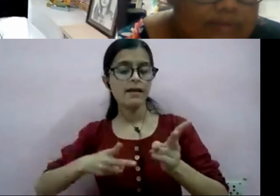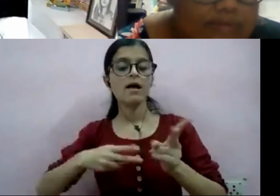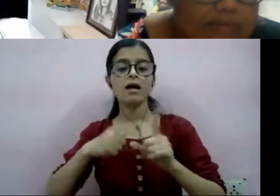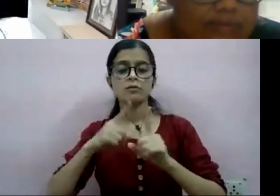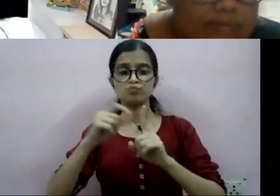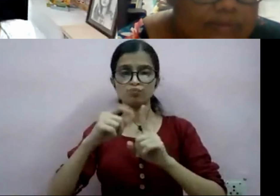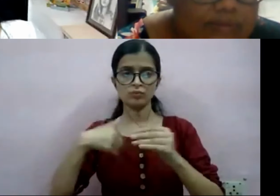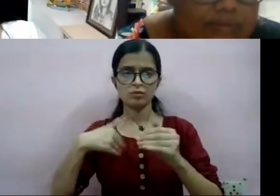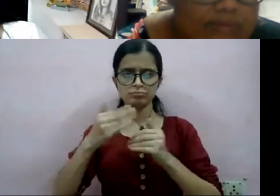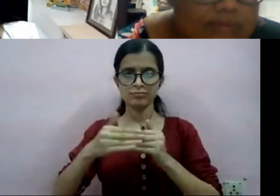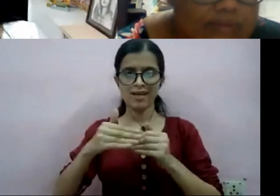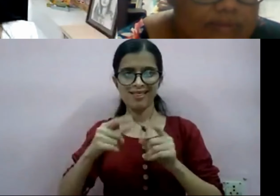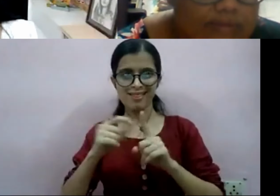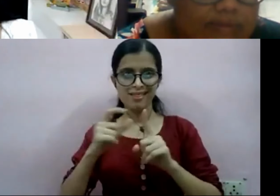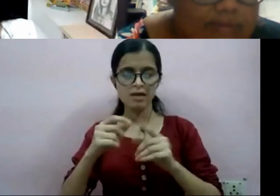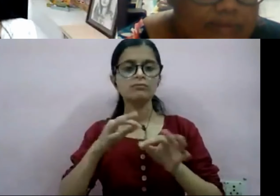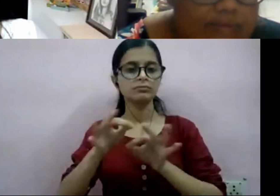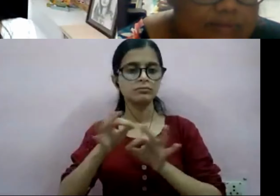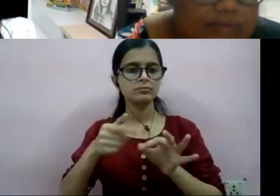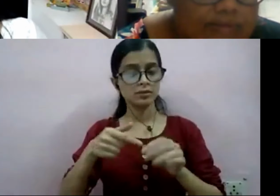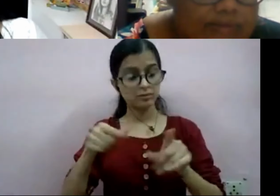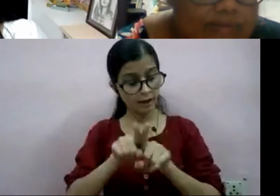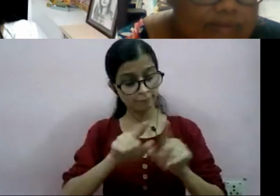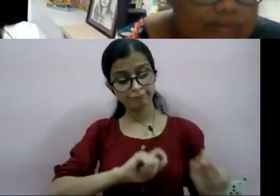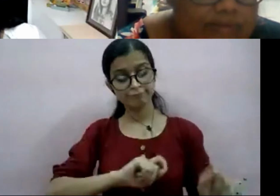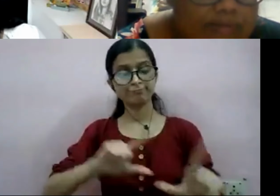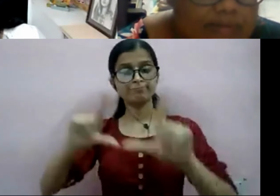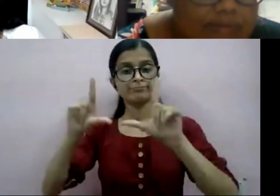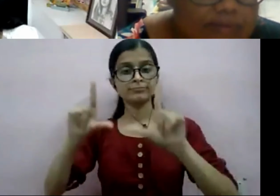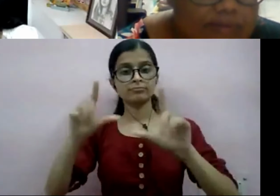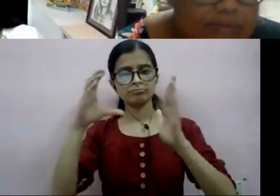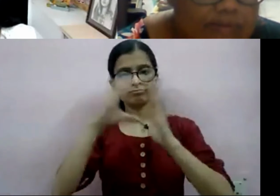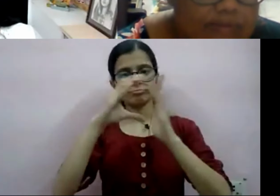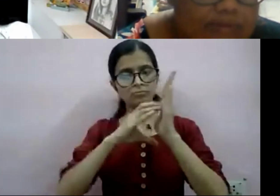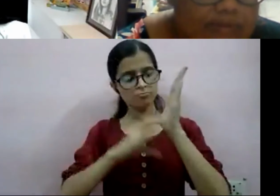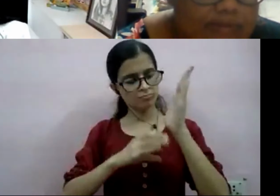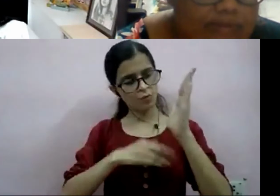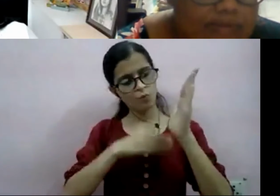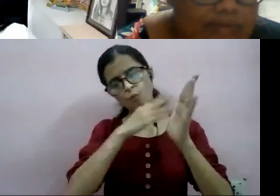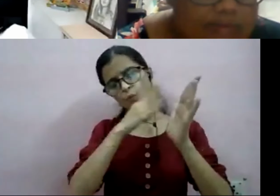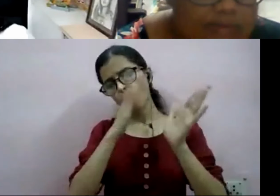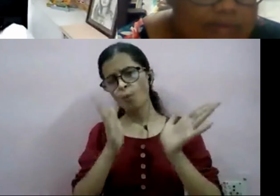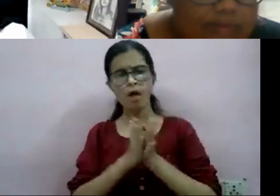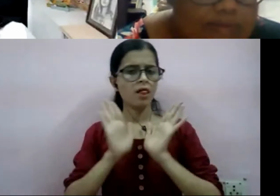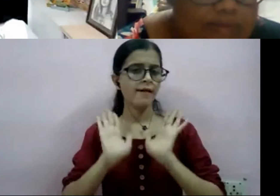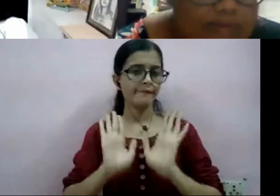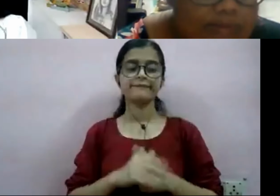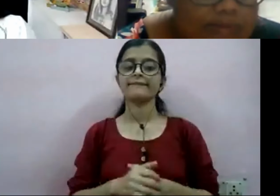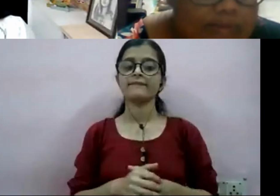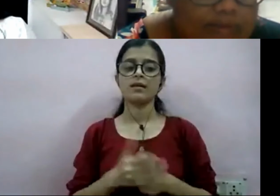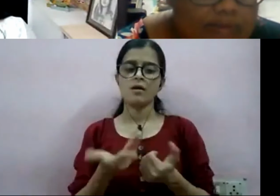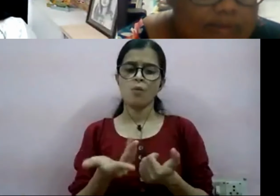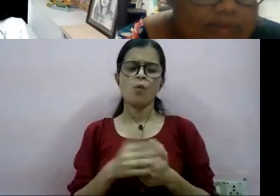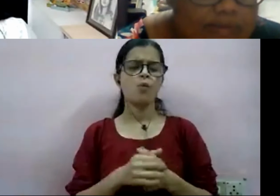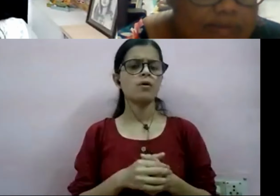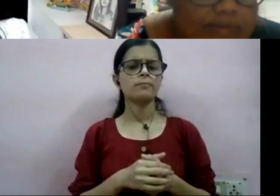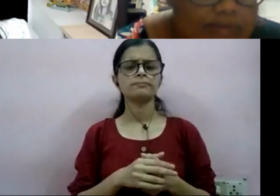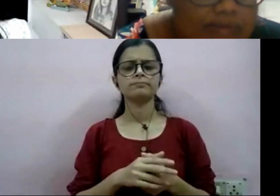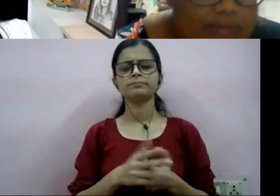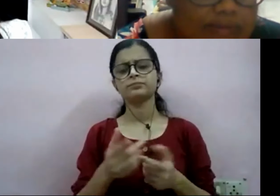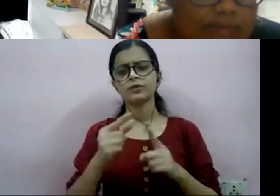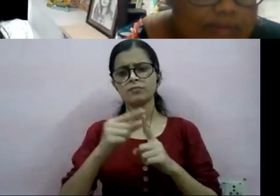would be there on the slide as well to the largest extent possible. The references, yes, Pooja,